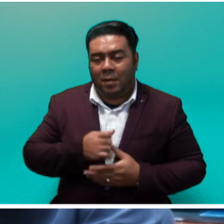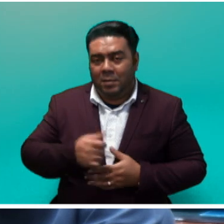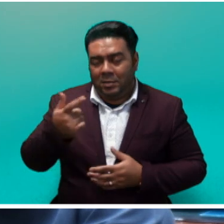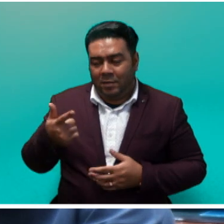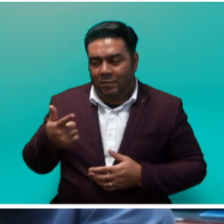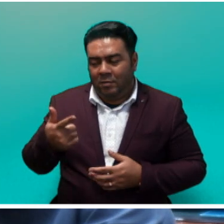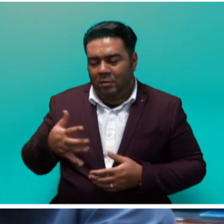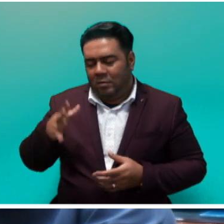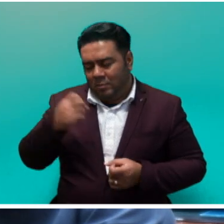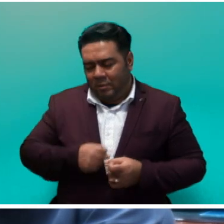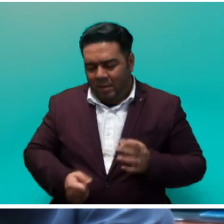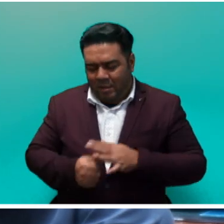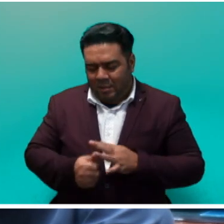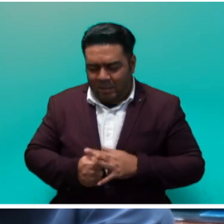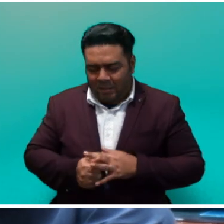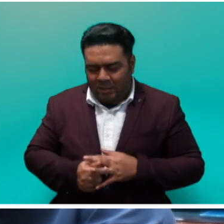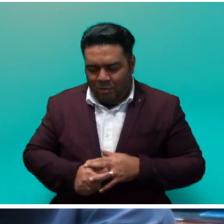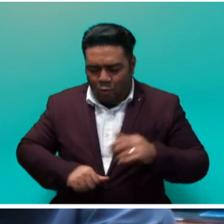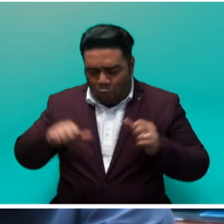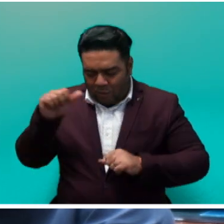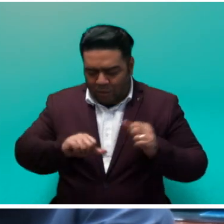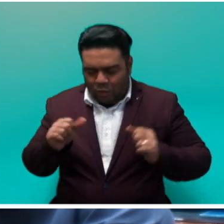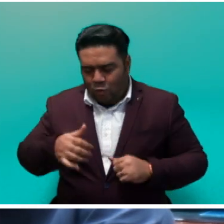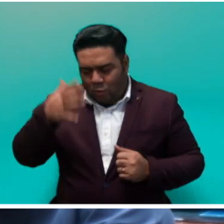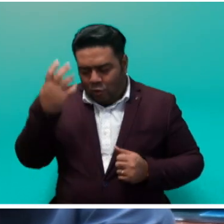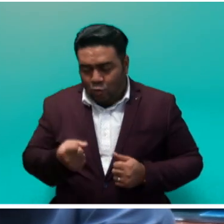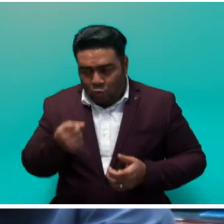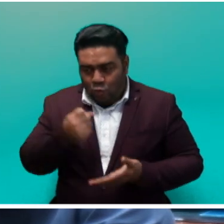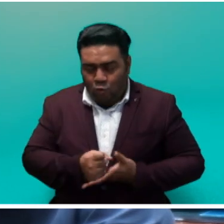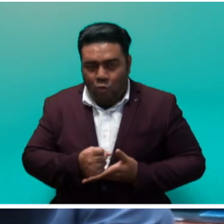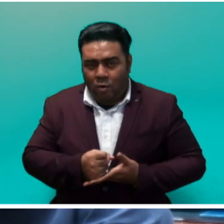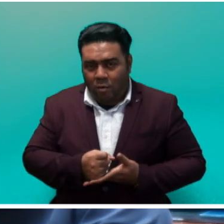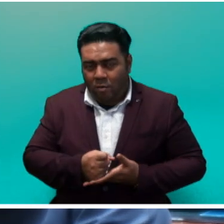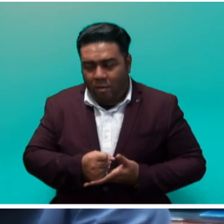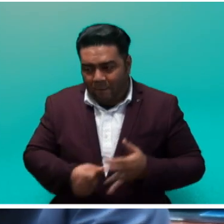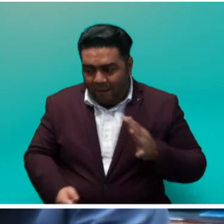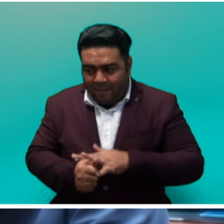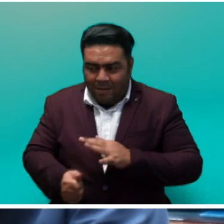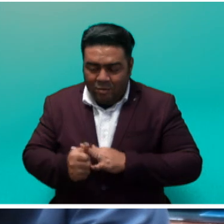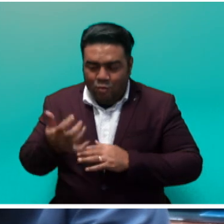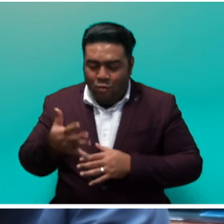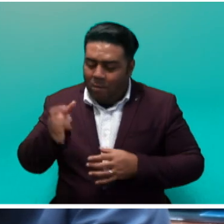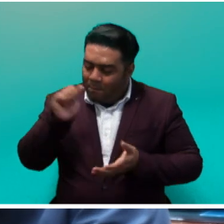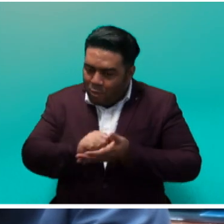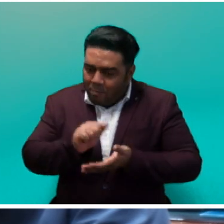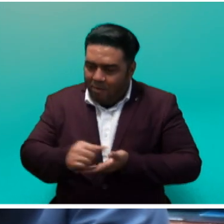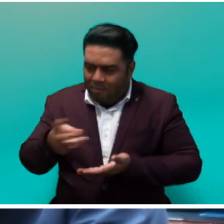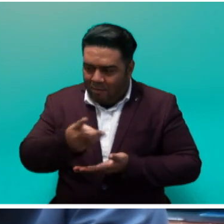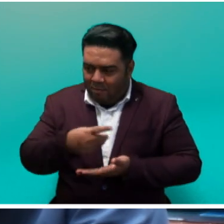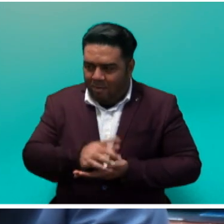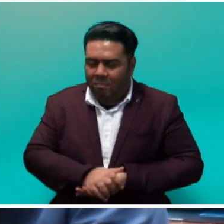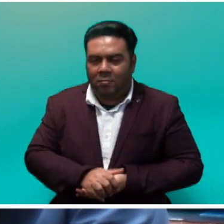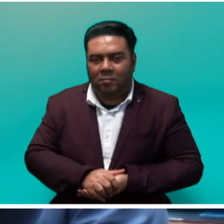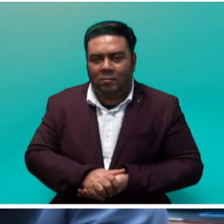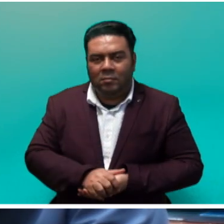conducting access audits to ensure authorized users have access to the appropriate data and systems.